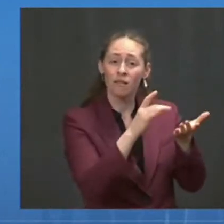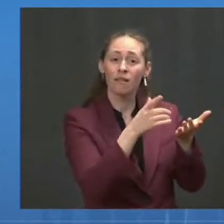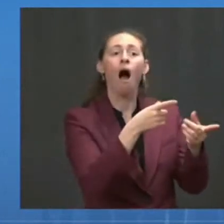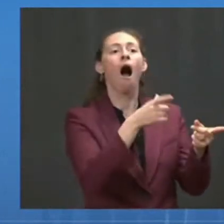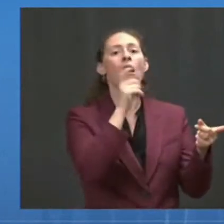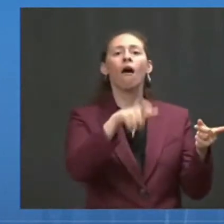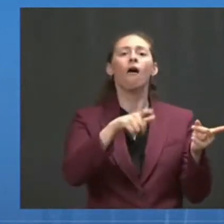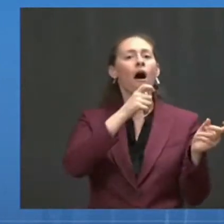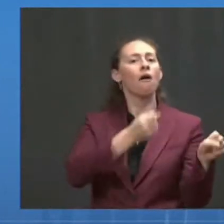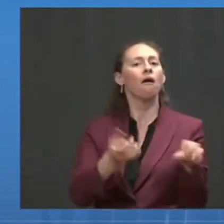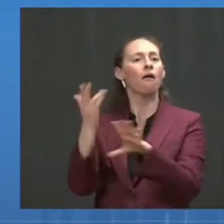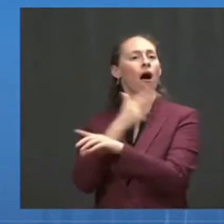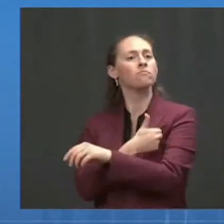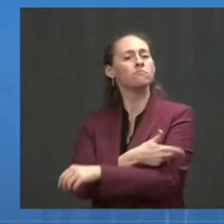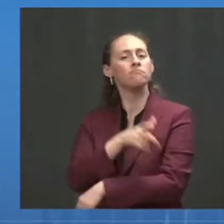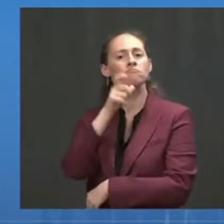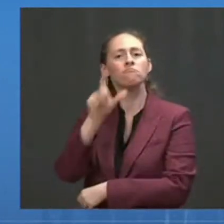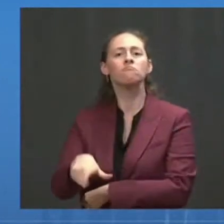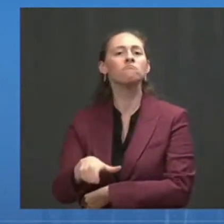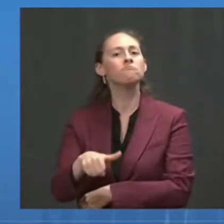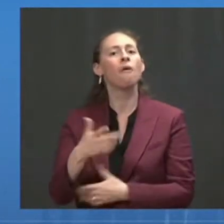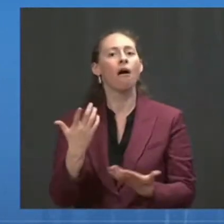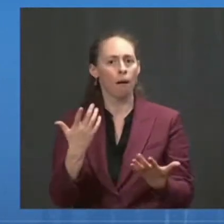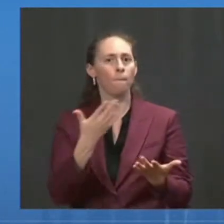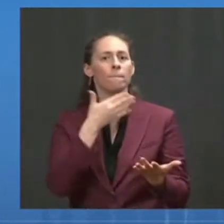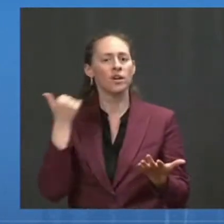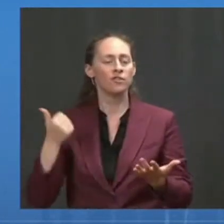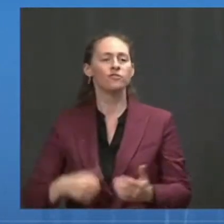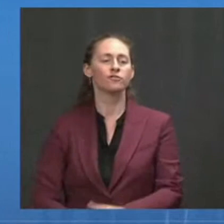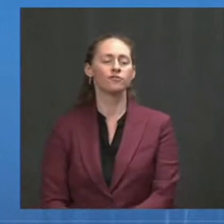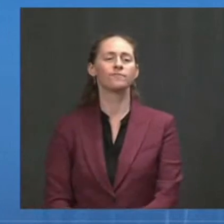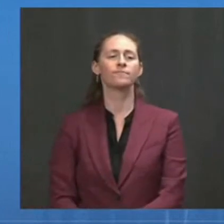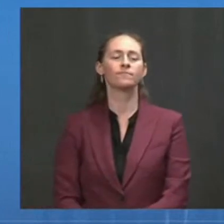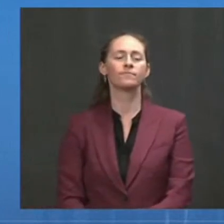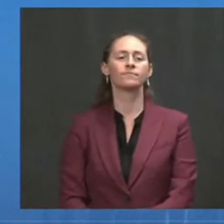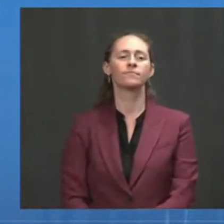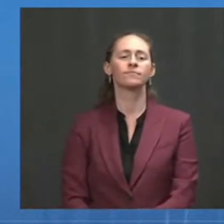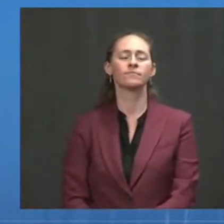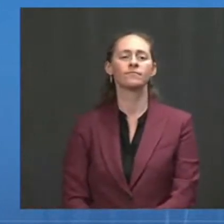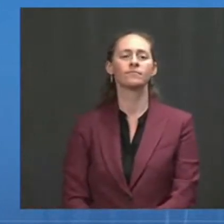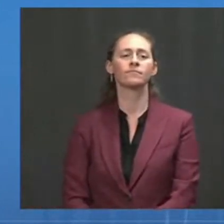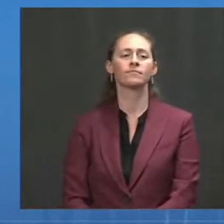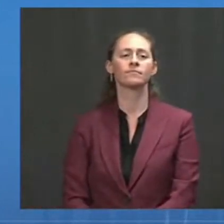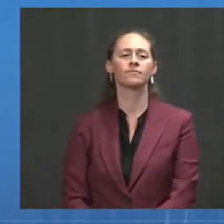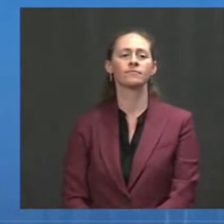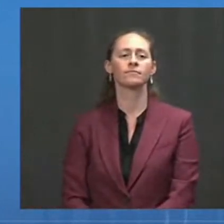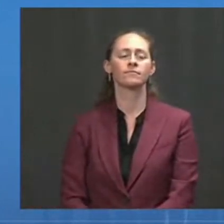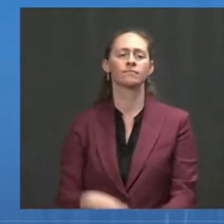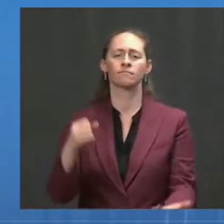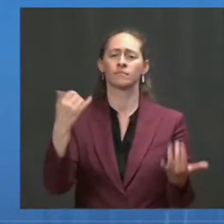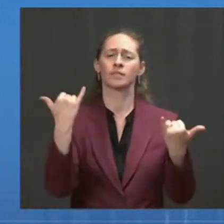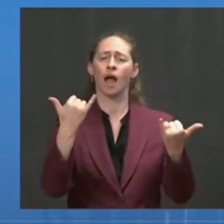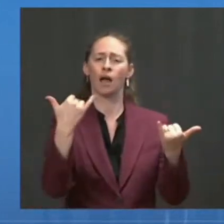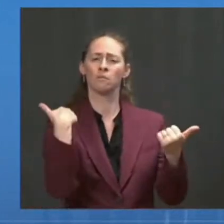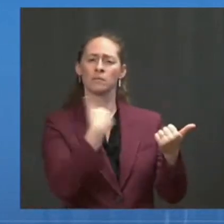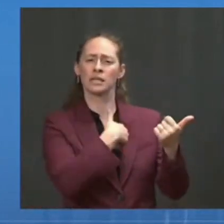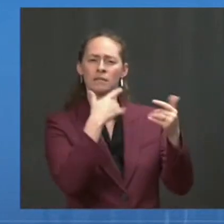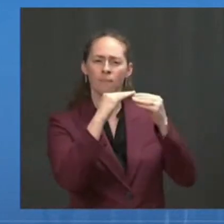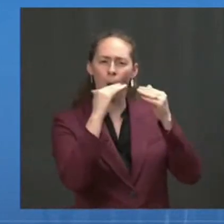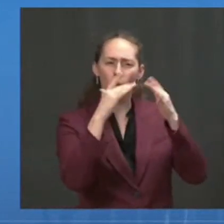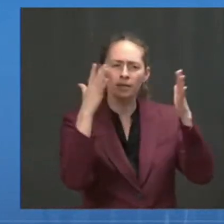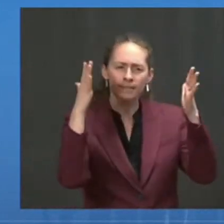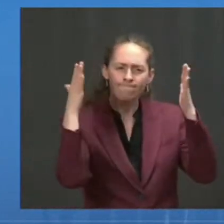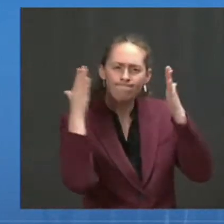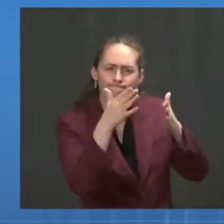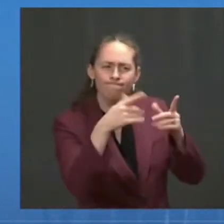we can also report that we've surged shipments to the states with the highest rates of community transmission. For example, Florida's shipments increased